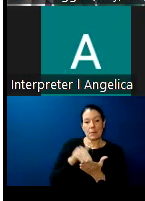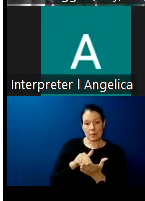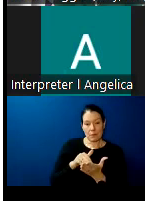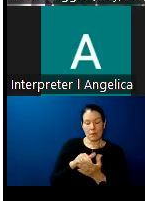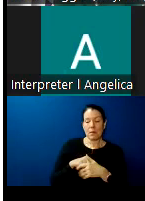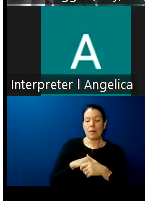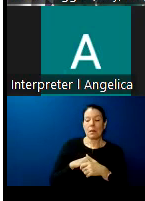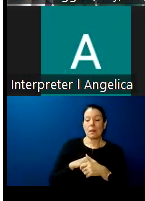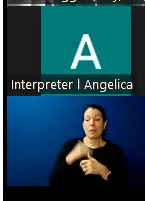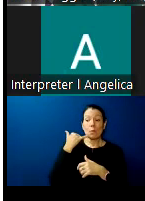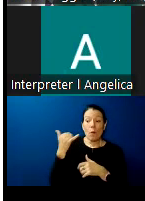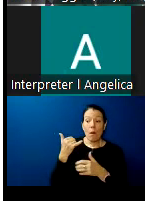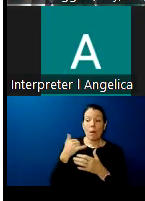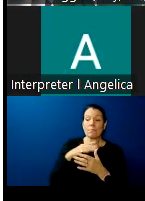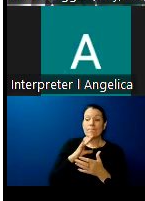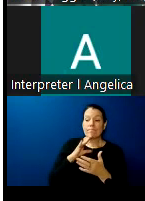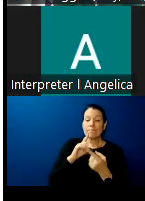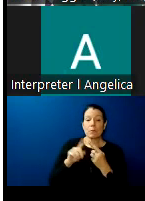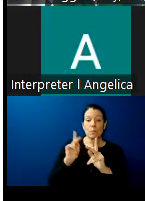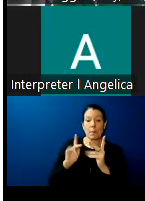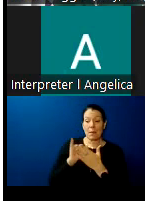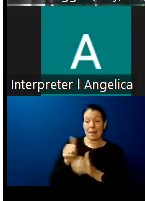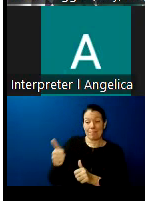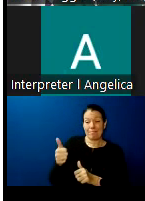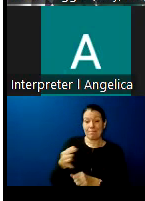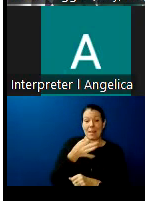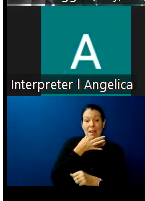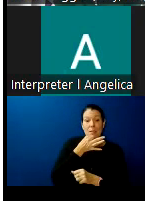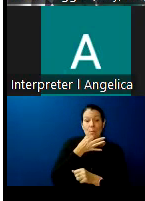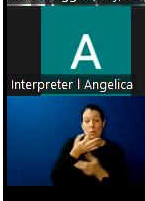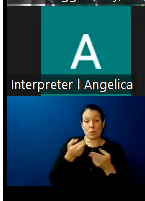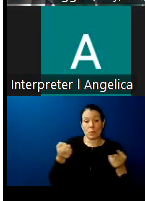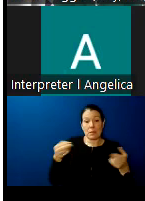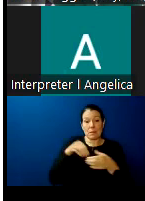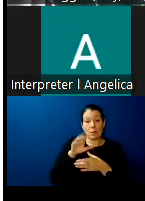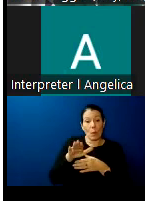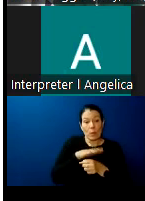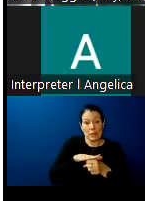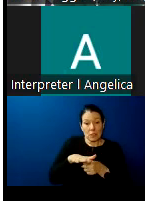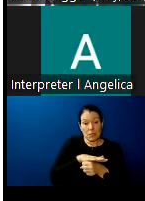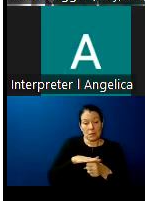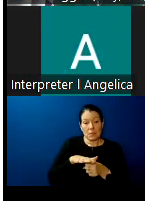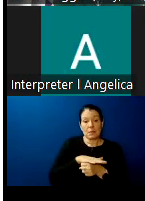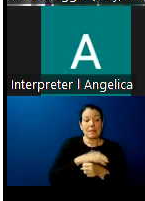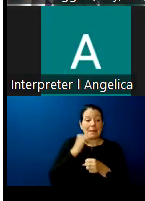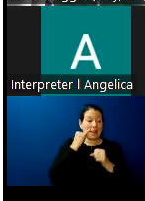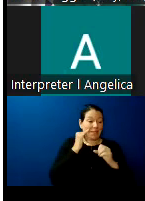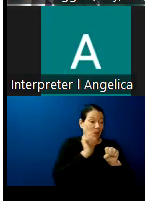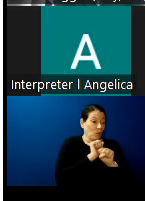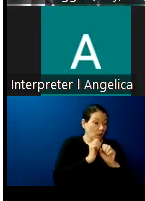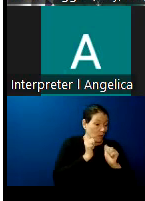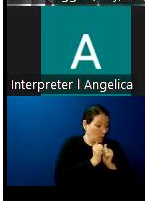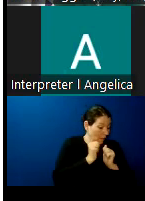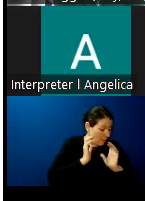them, you're talking to people that are experts on the resources in your region. So if you're working with a client and they really need